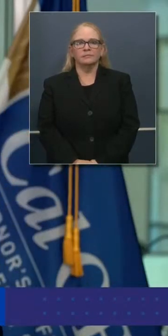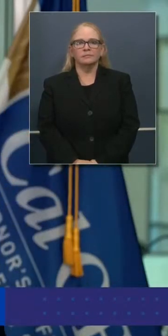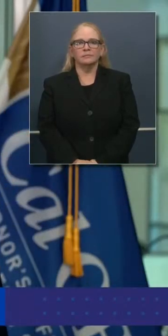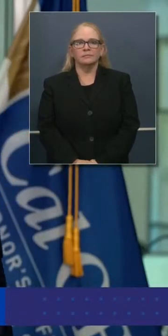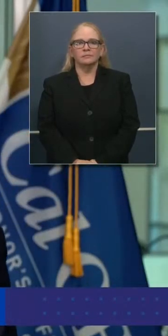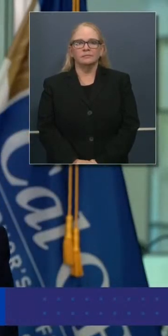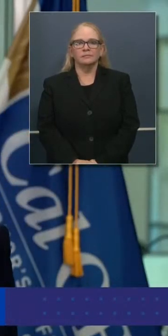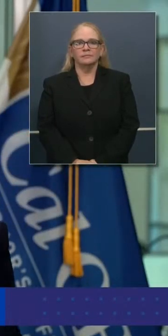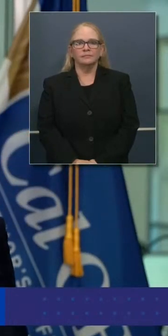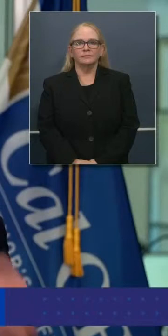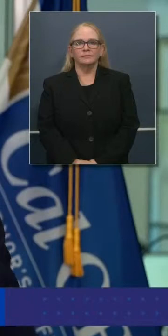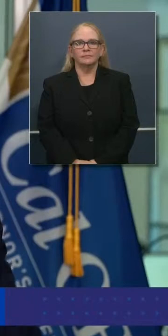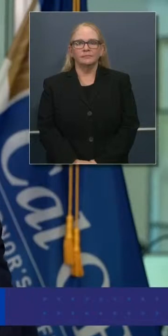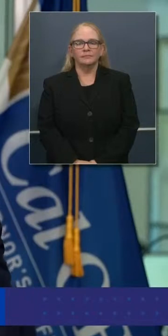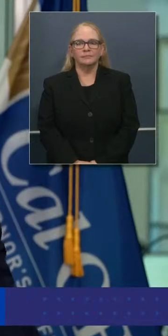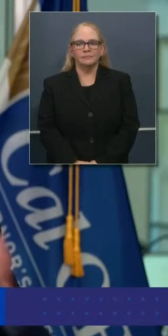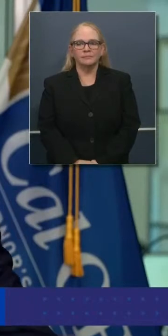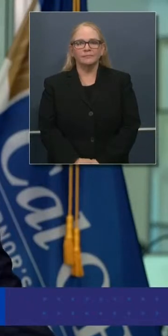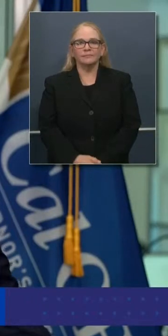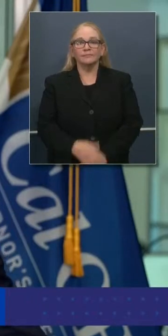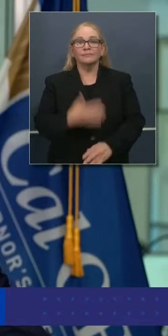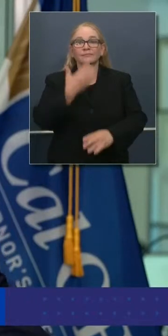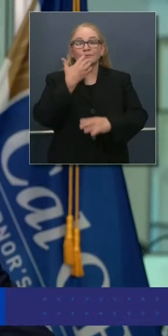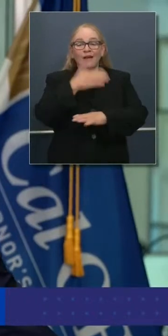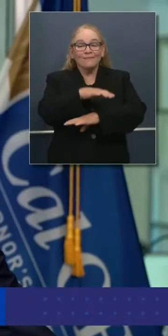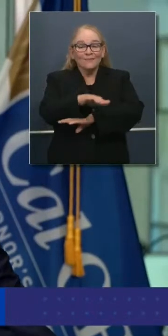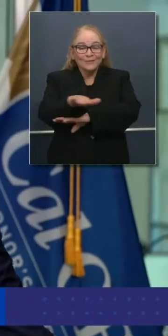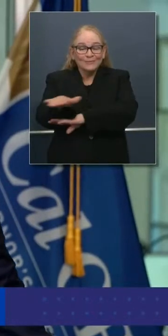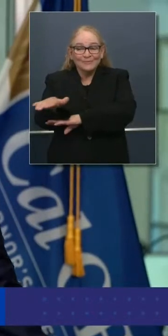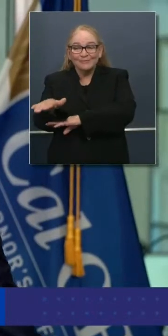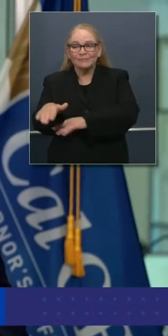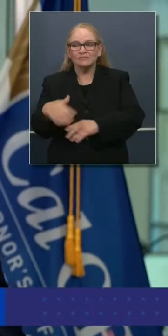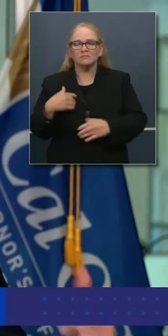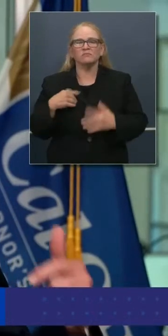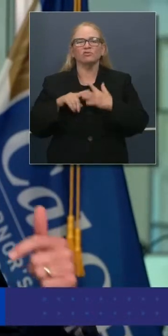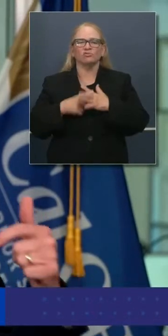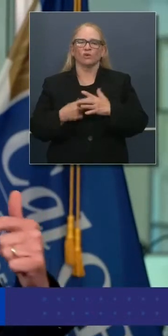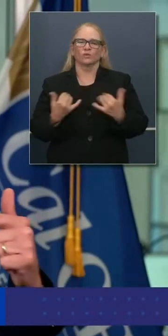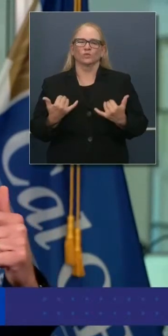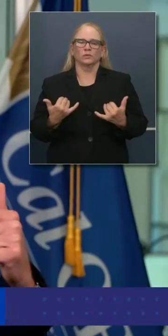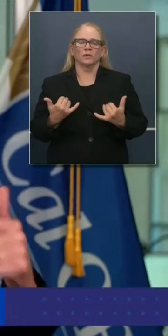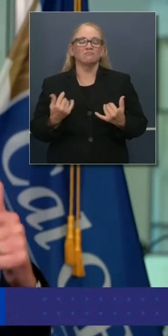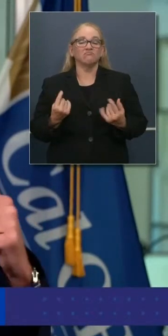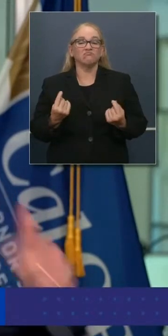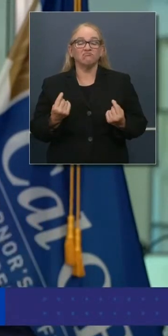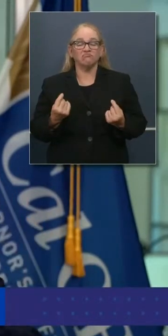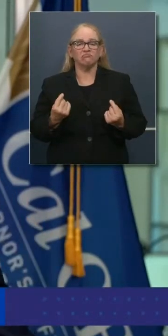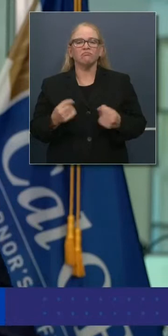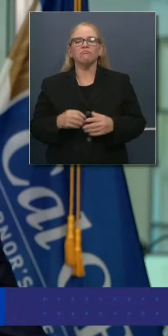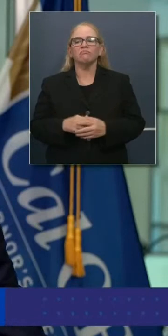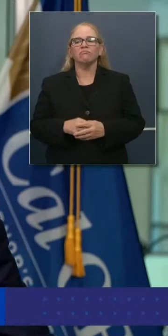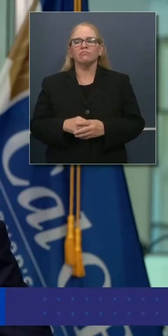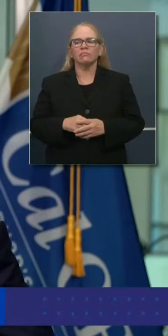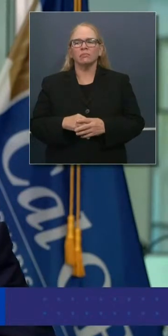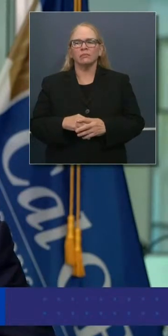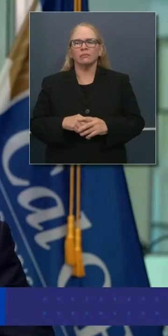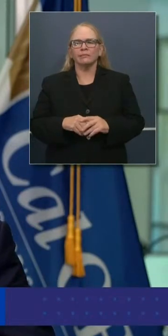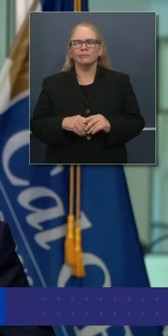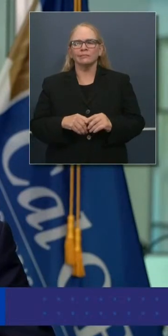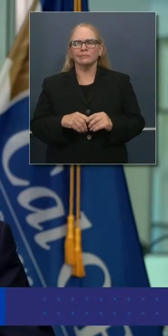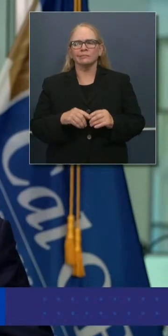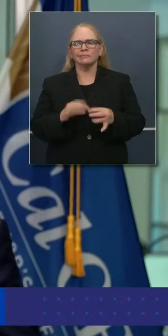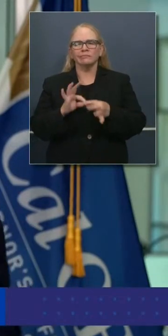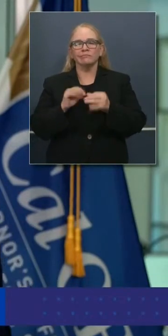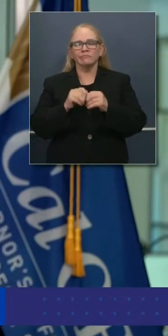Well, good afternoon. Wanted to begin today's presentation by highlighting and responding of sorts